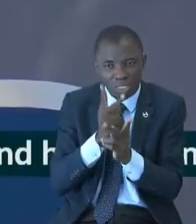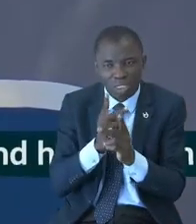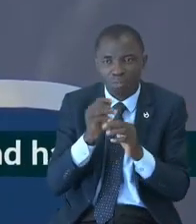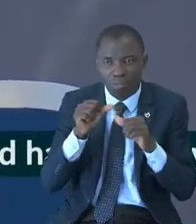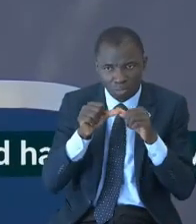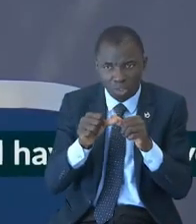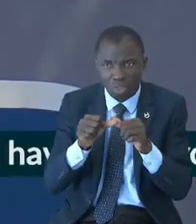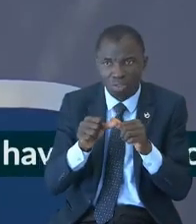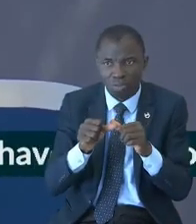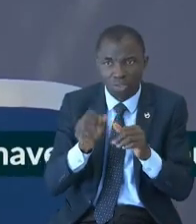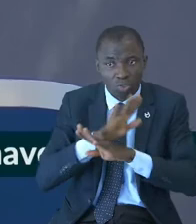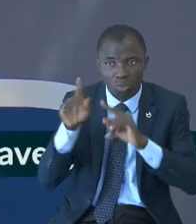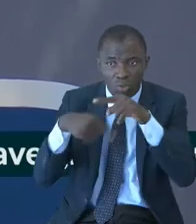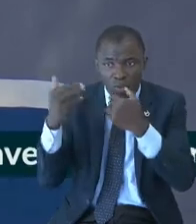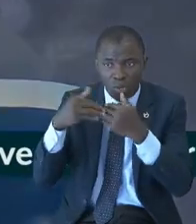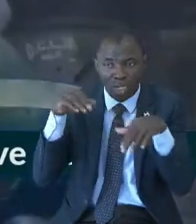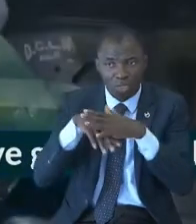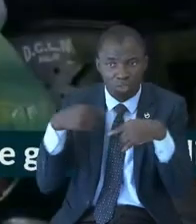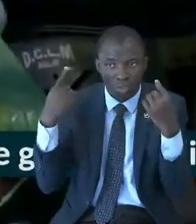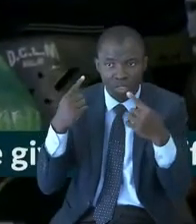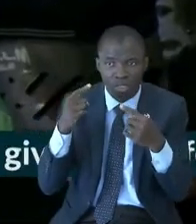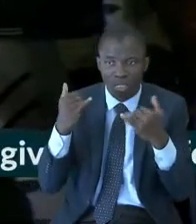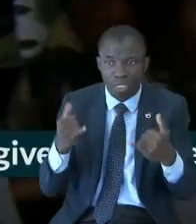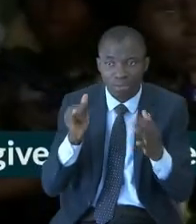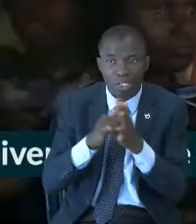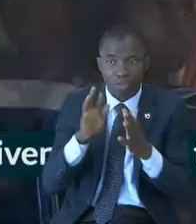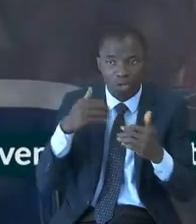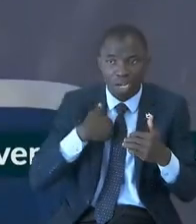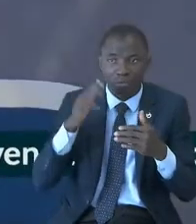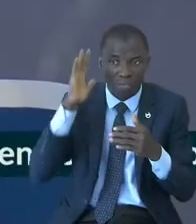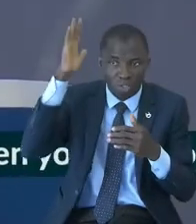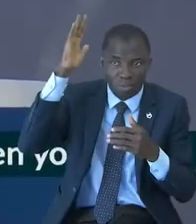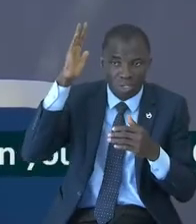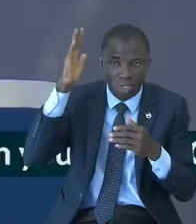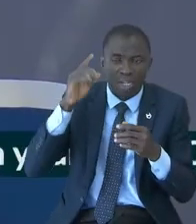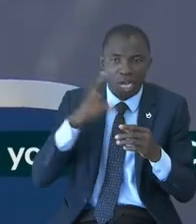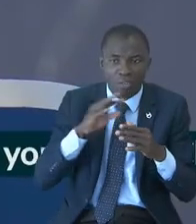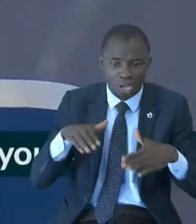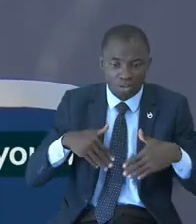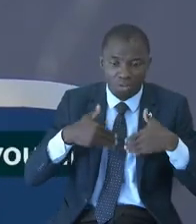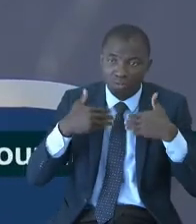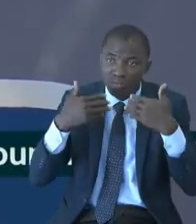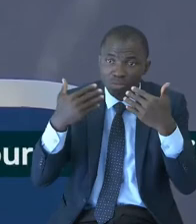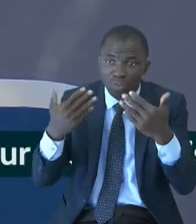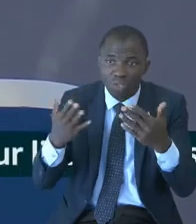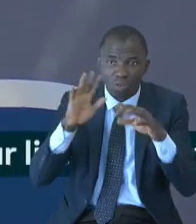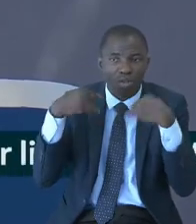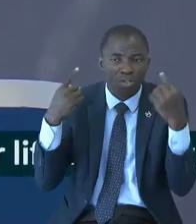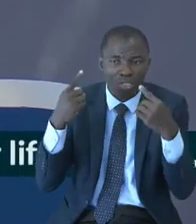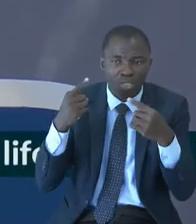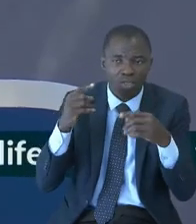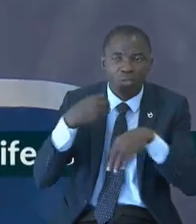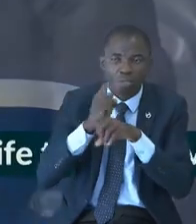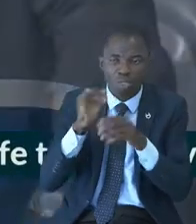it, you hand it over to the supervisor. Then for those online, if you are watching online and